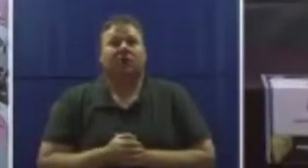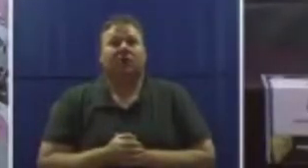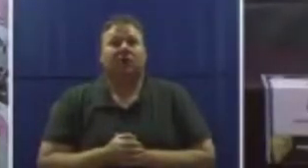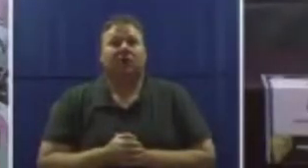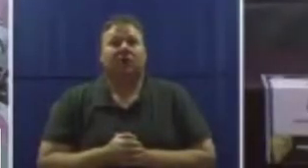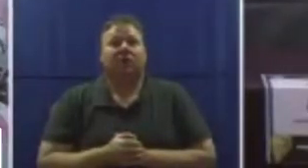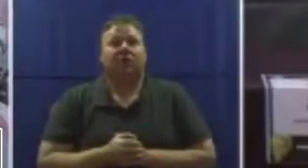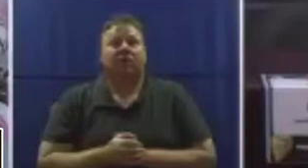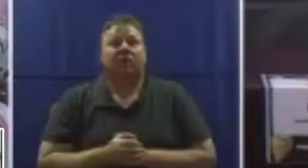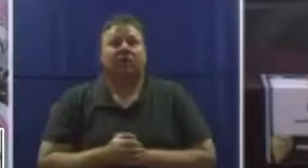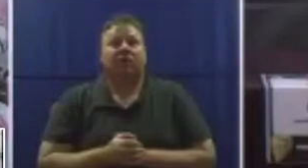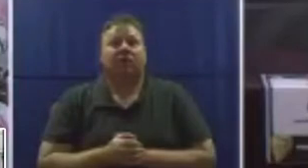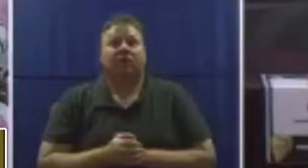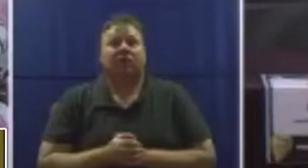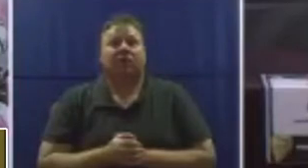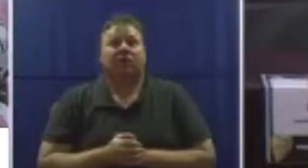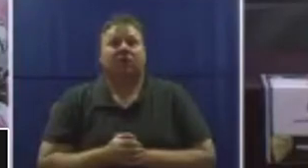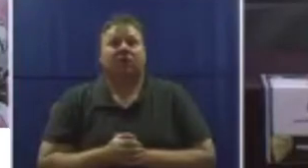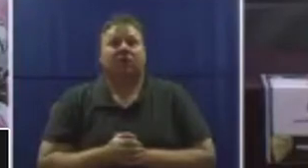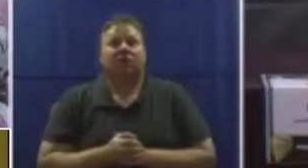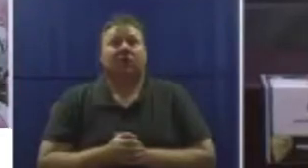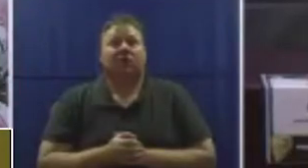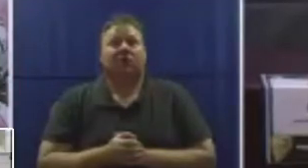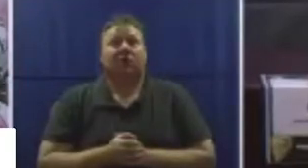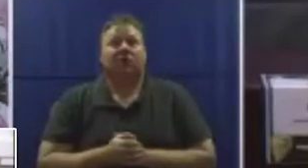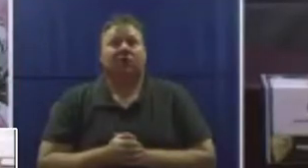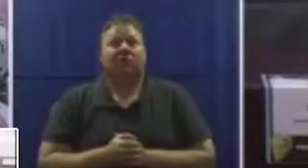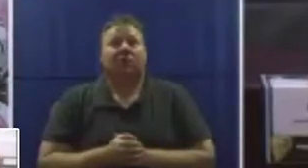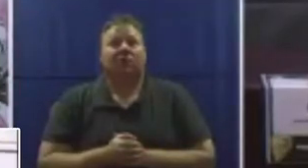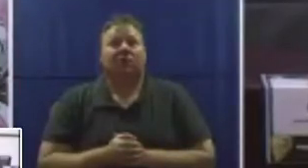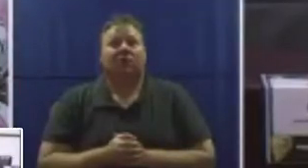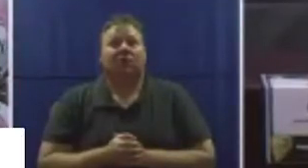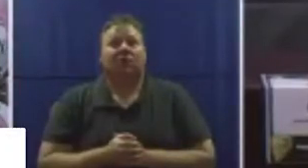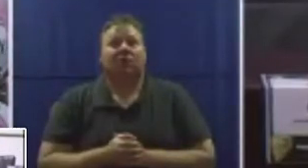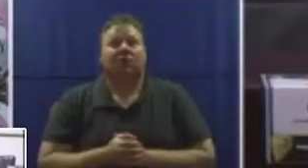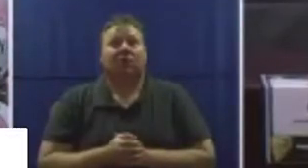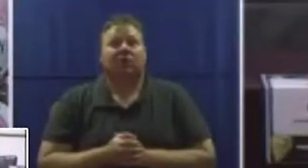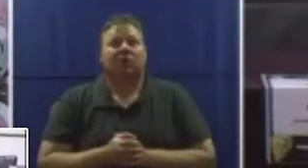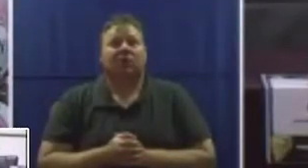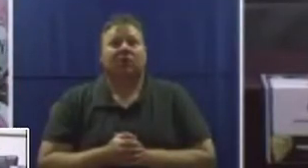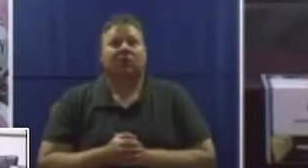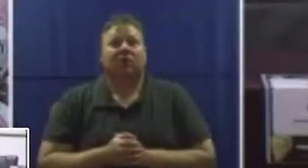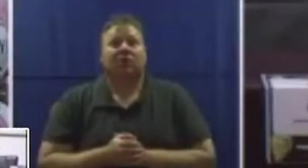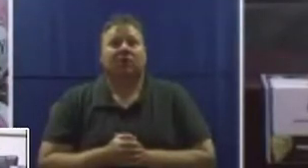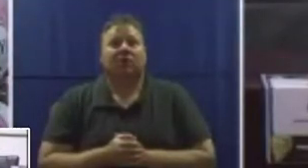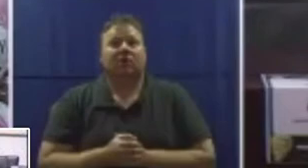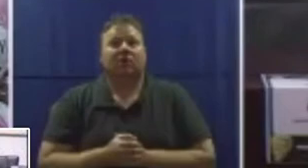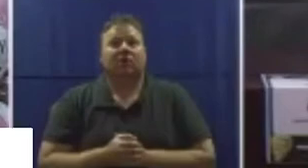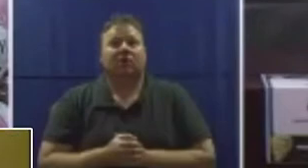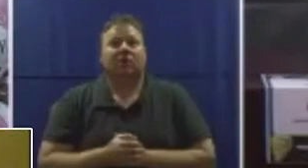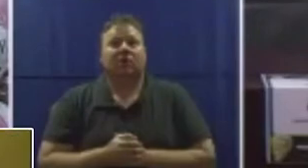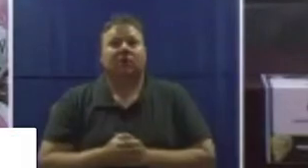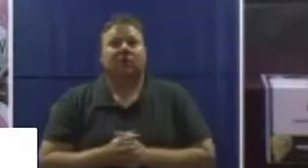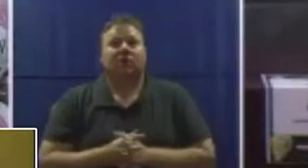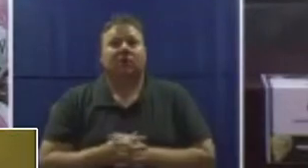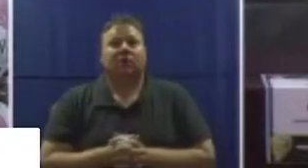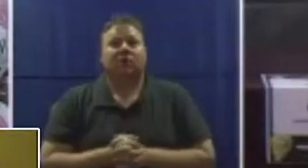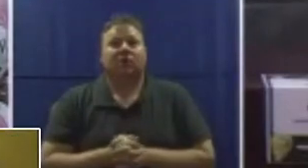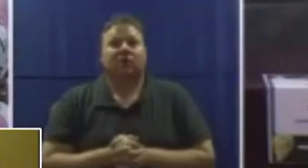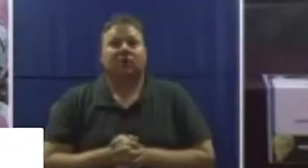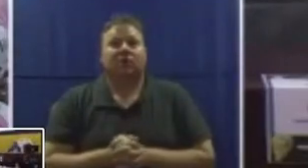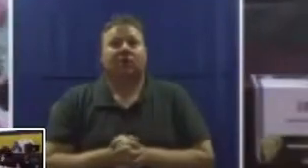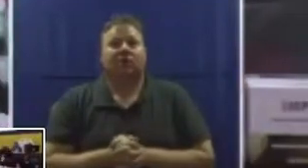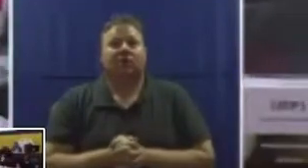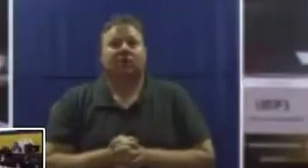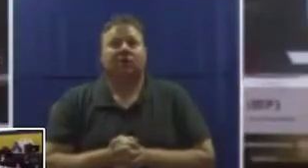you can't prescribe. All you need, honorable member, is to escort. That's all we've been requesting. That you just